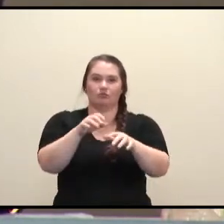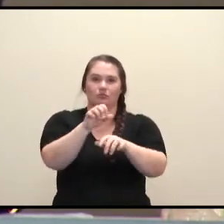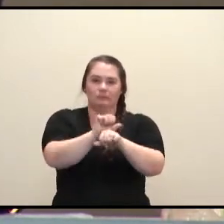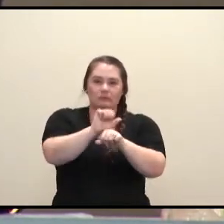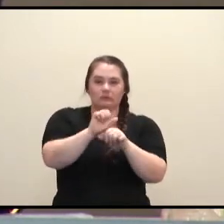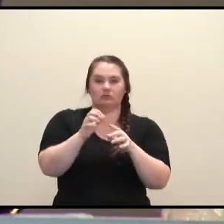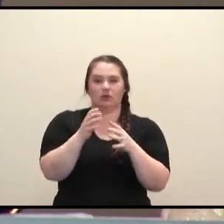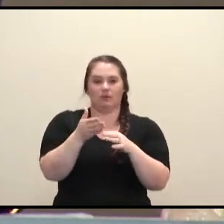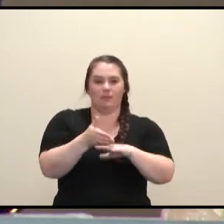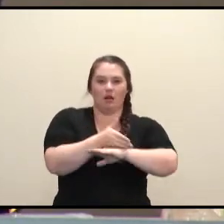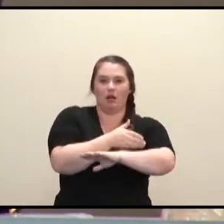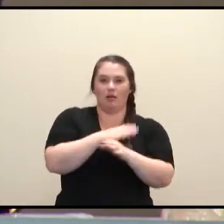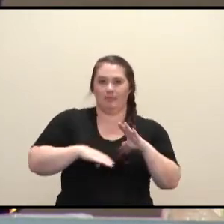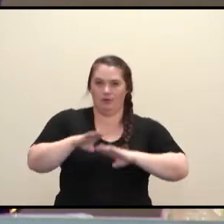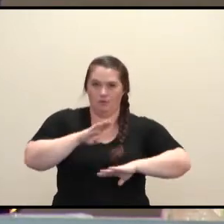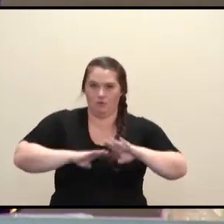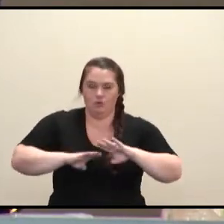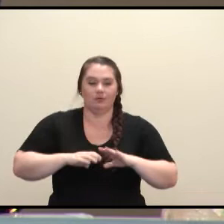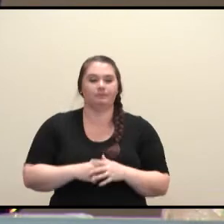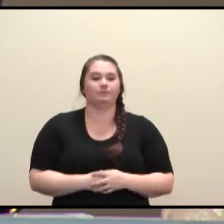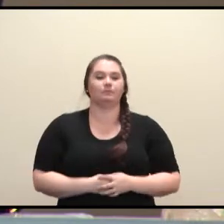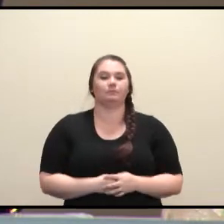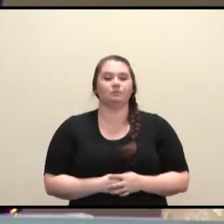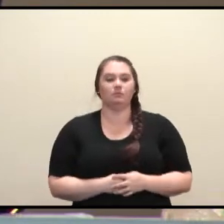then tightly associated with that is a